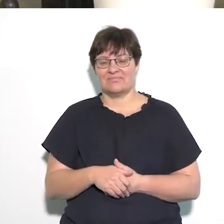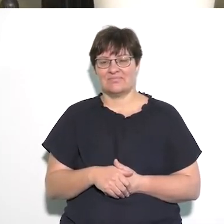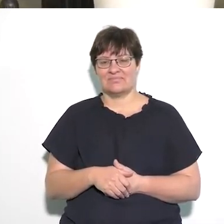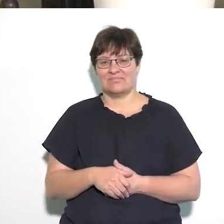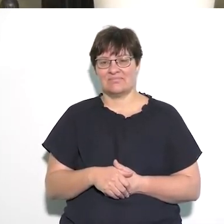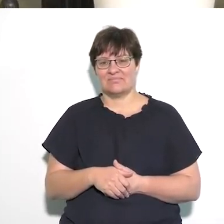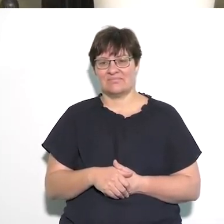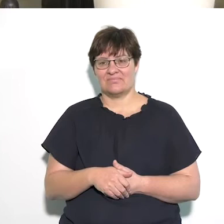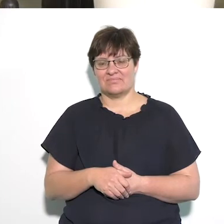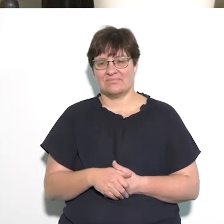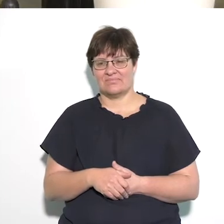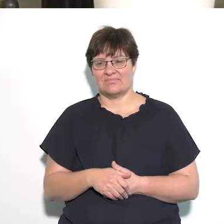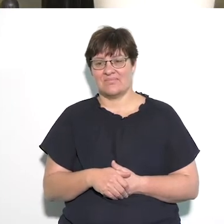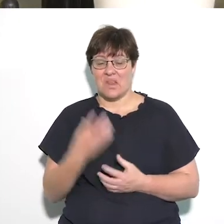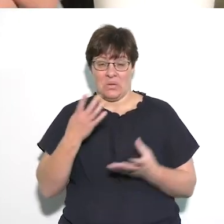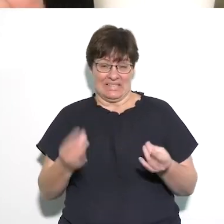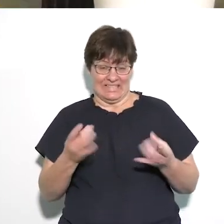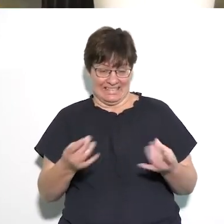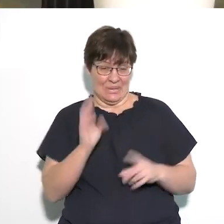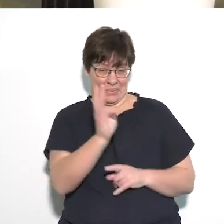And this is where I like to get nice and sticky.